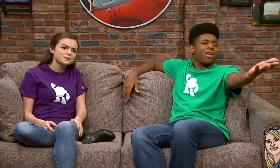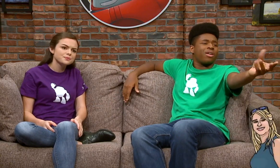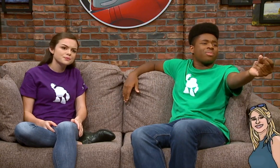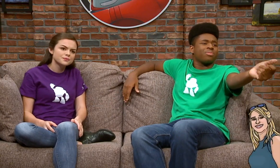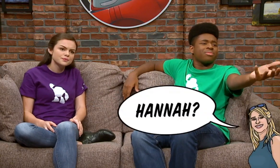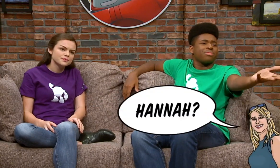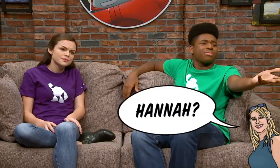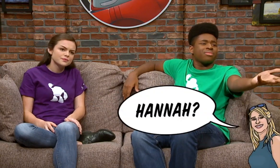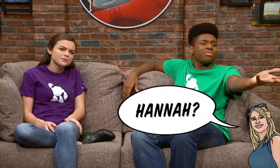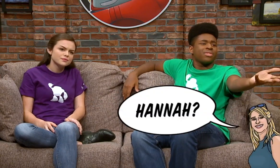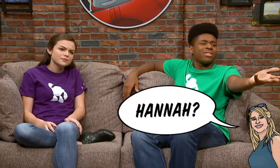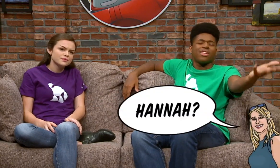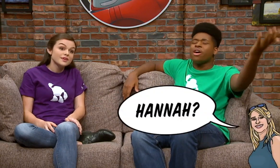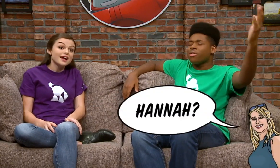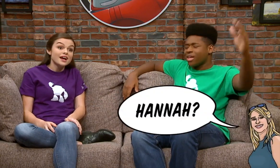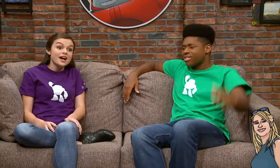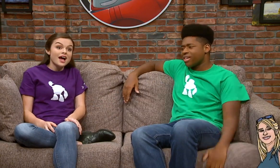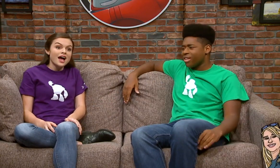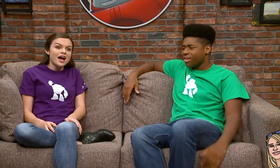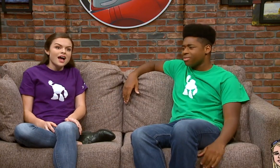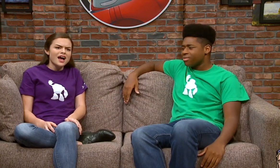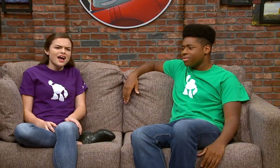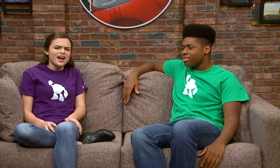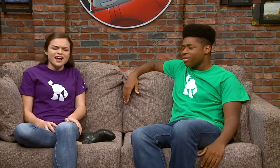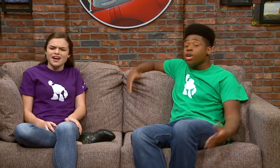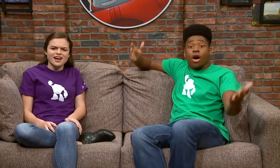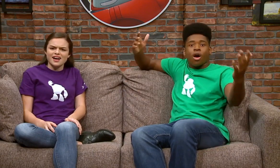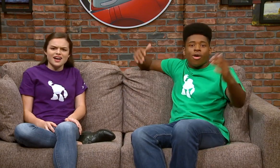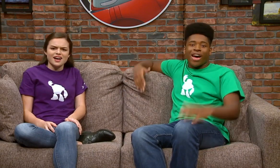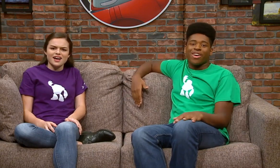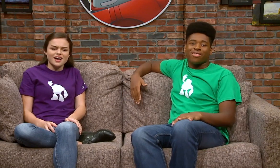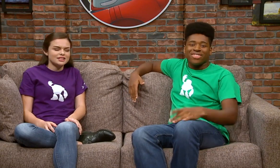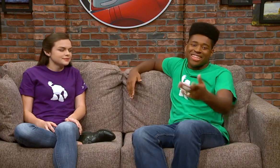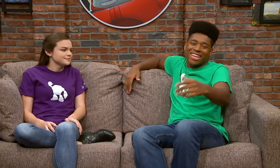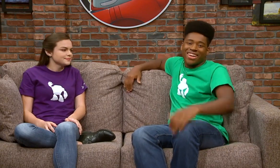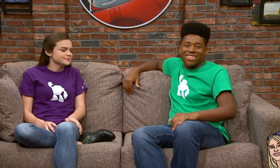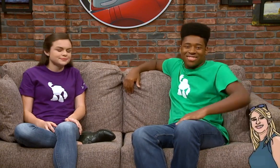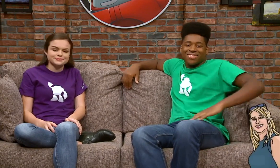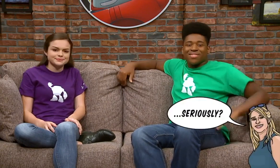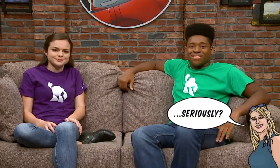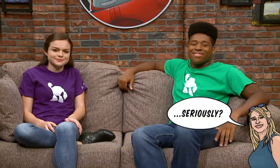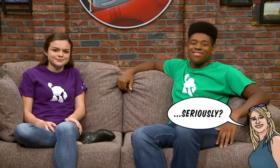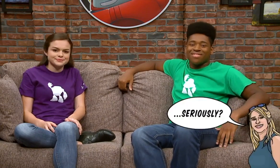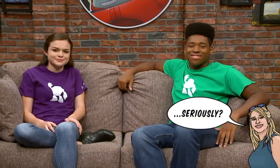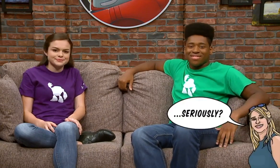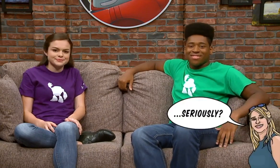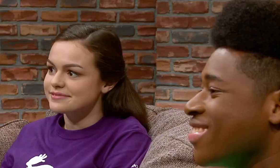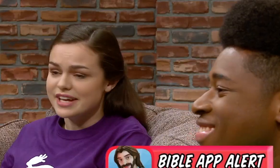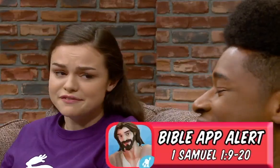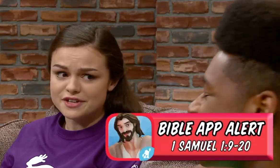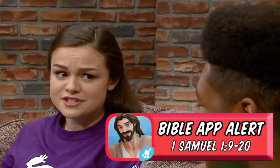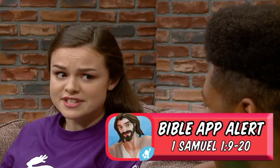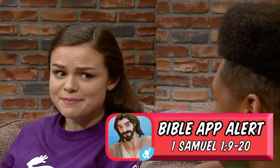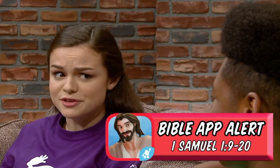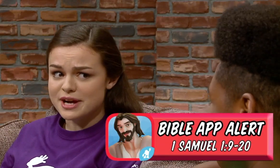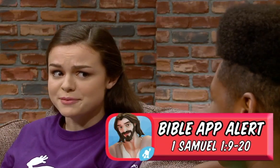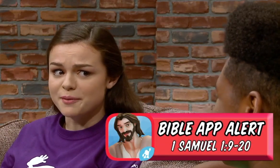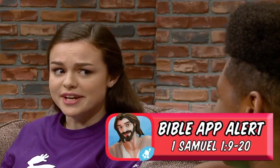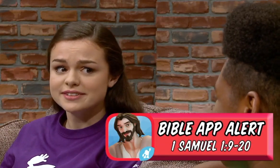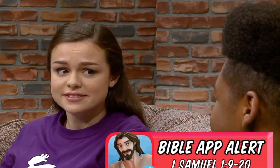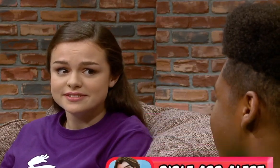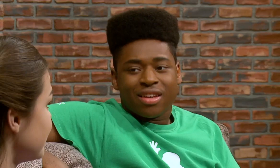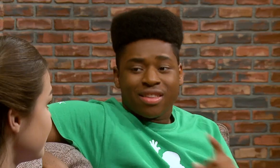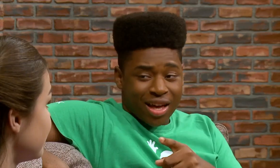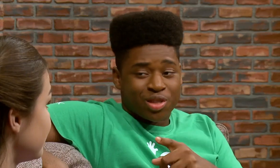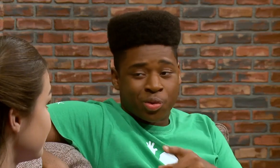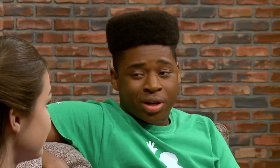name? Hannah? No, that's not it. Oh, I know. It's Hannah. Seriously? In 1 Samuel chapter